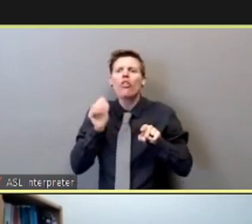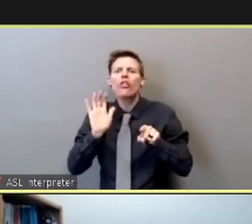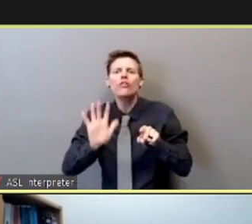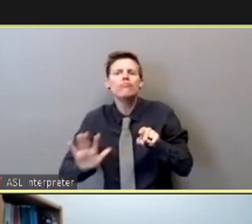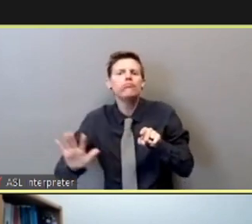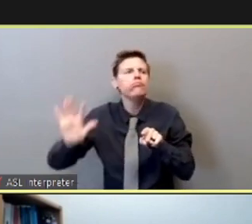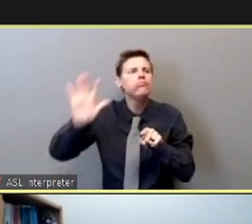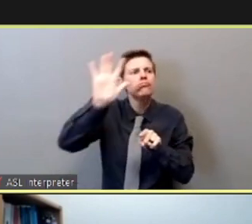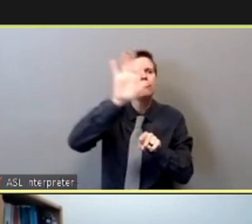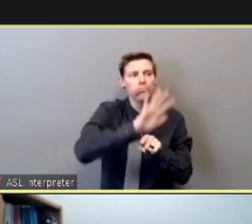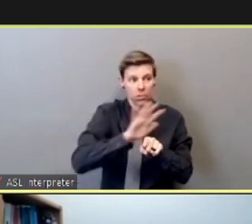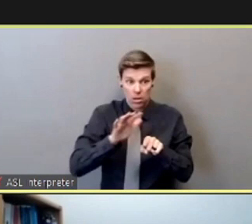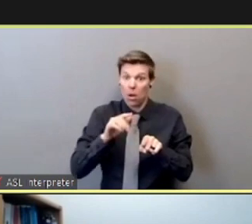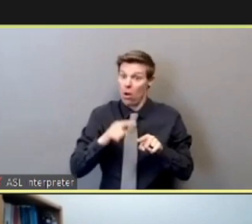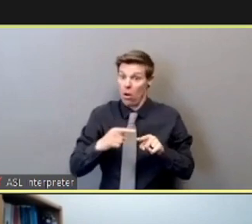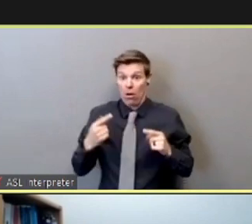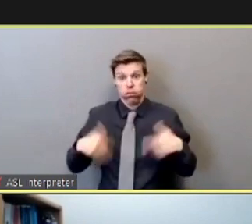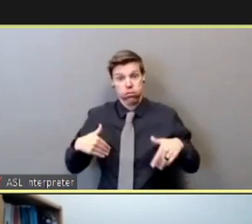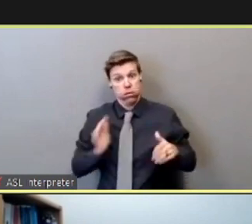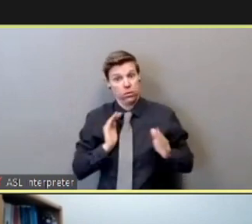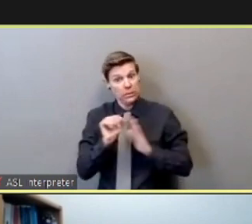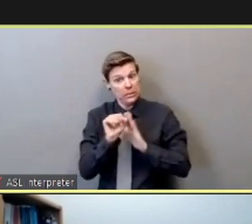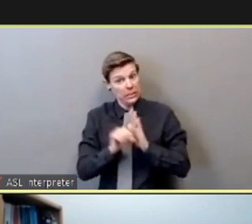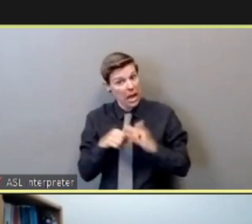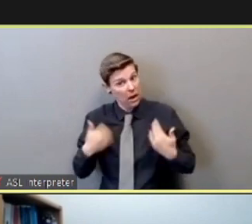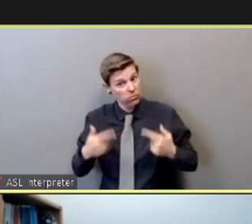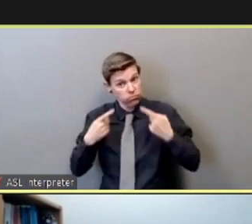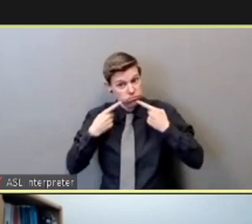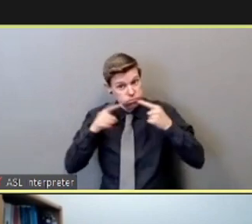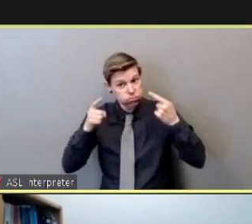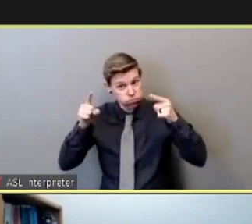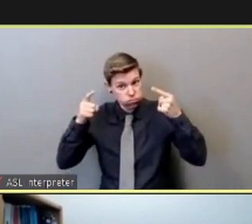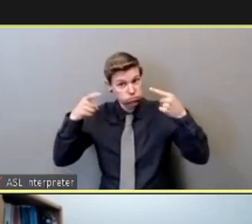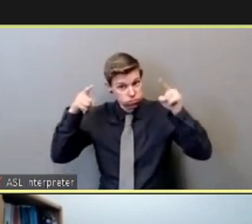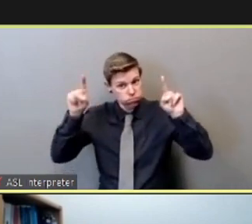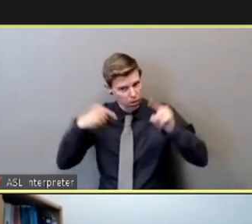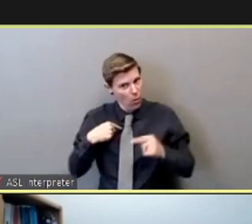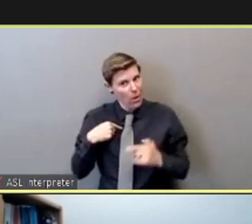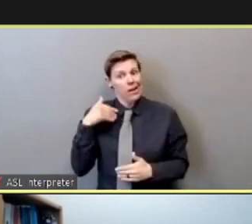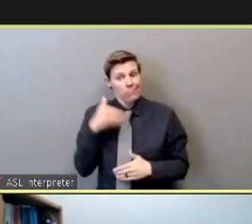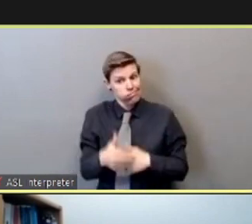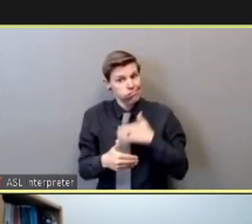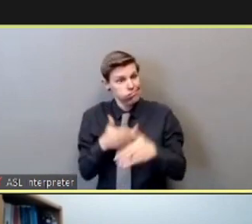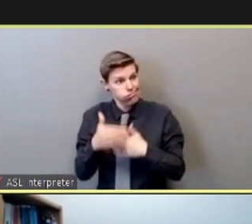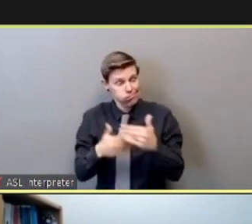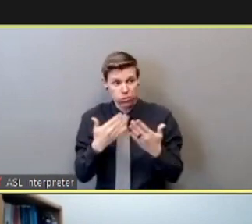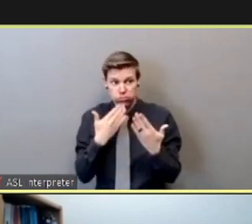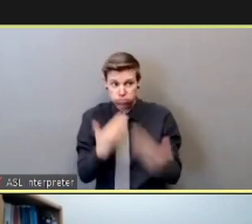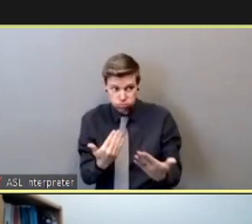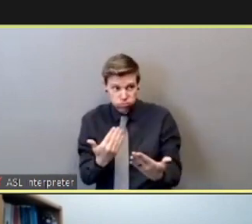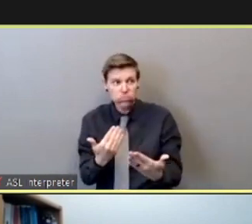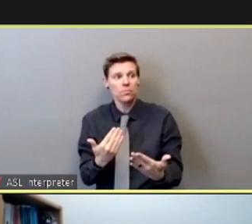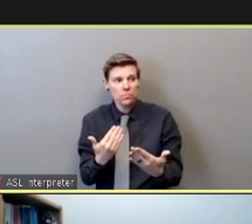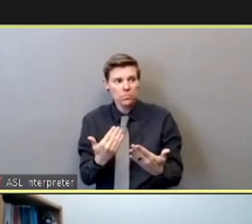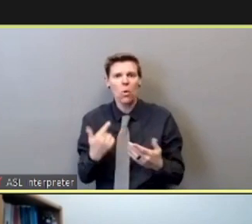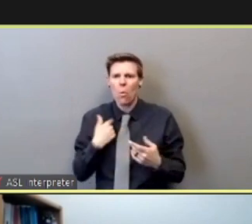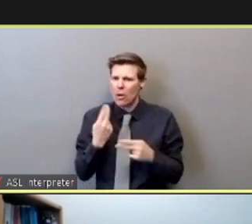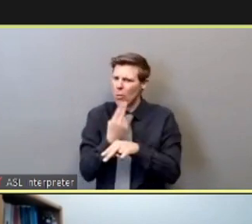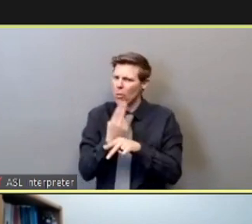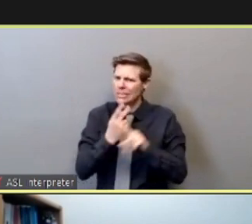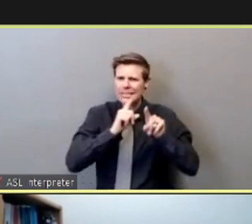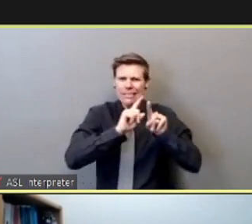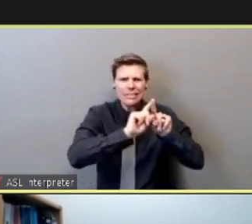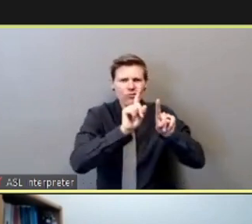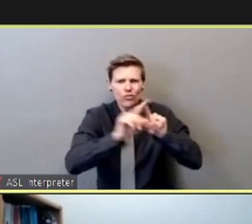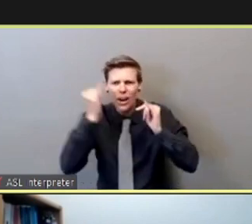the progress that we've achieved to date here in New Mexico with all the tools that we have put in place that have been